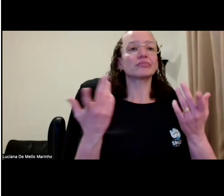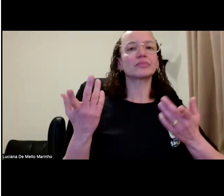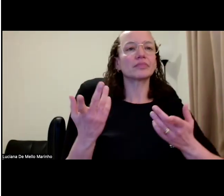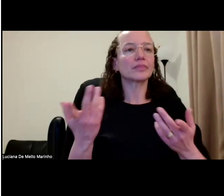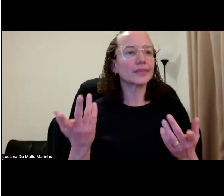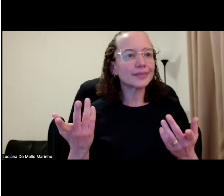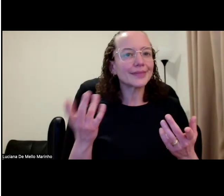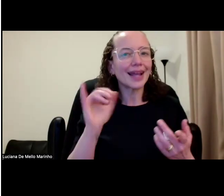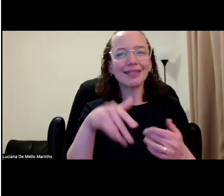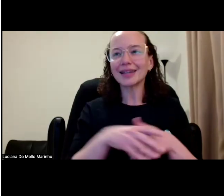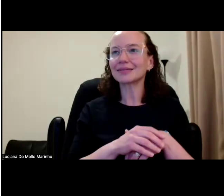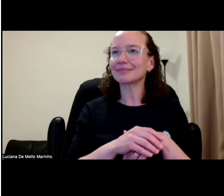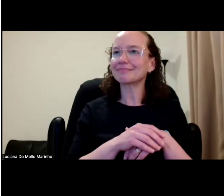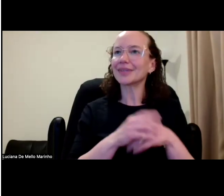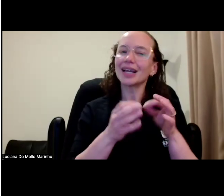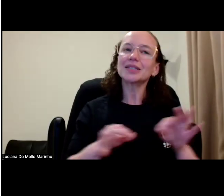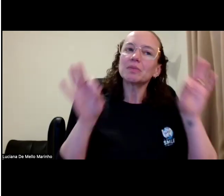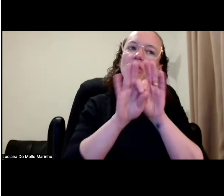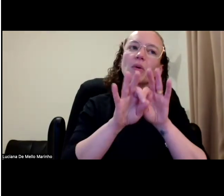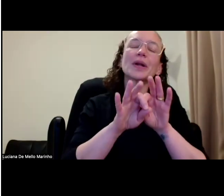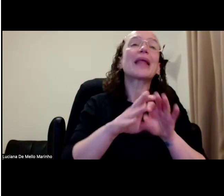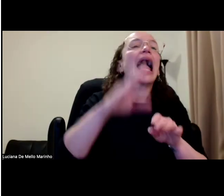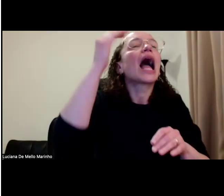interpreter. And so they're not sure what to do.